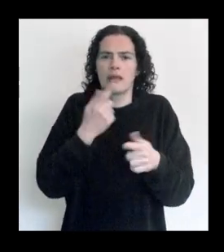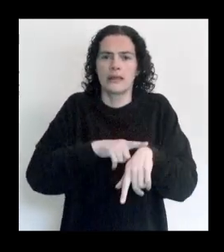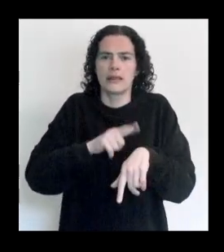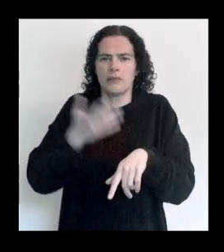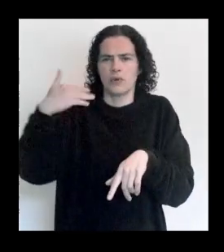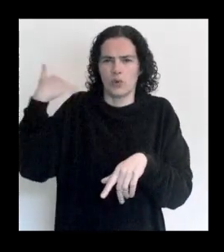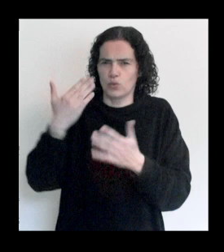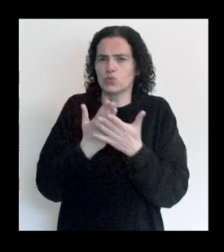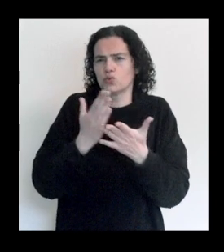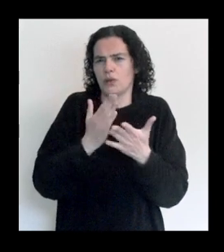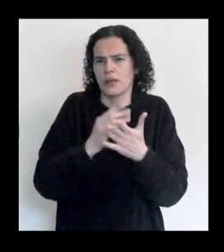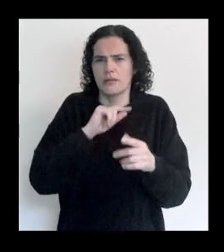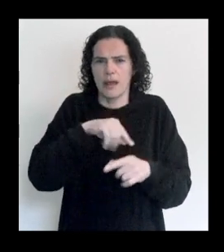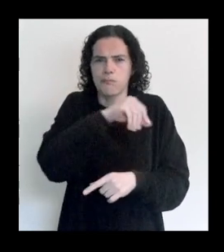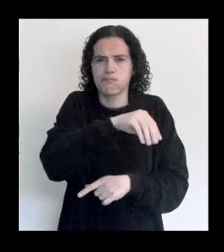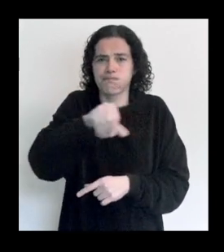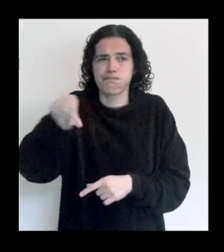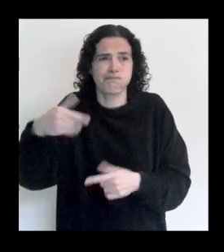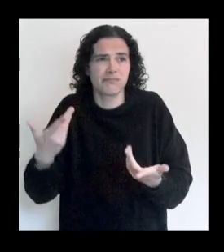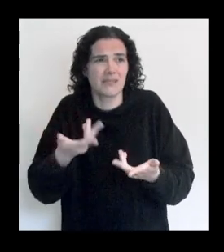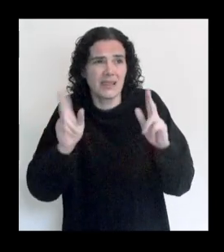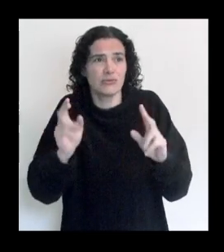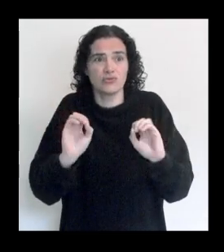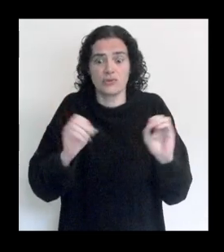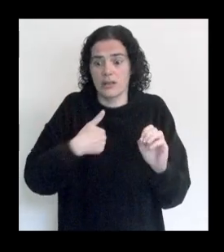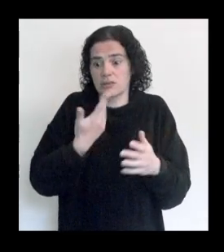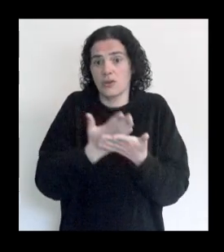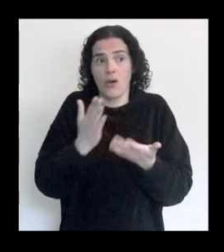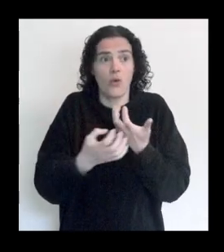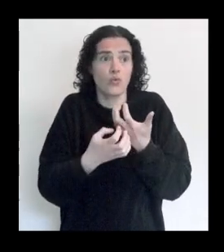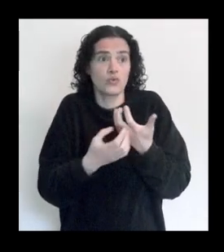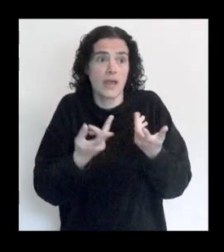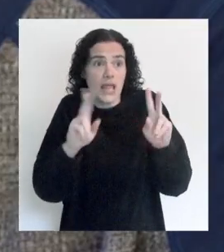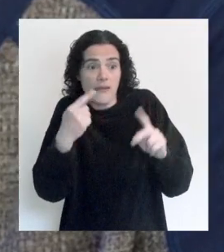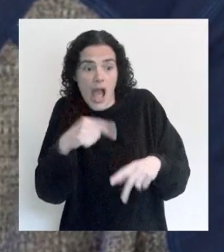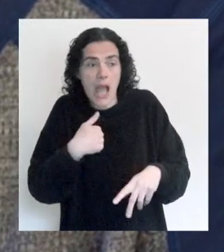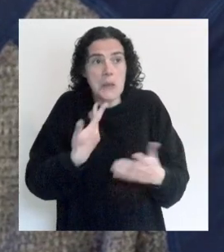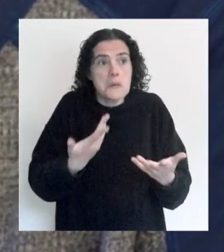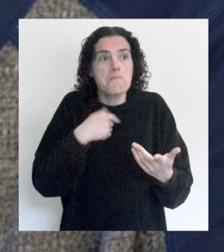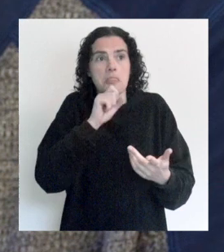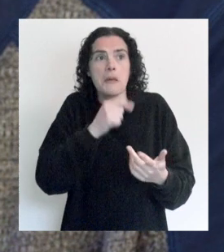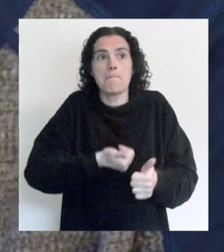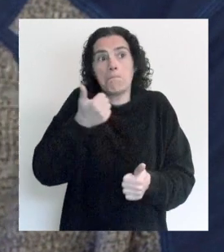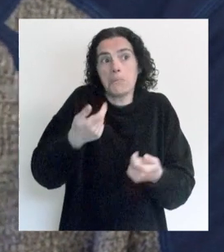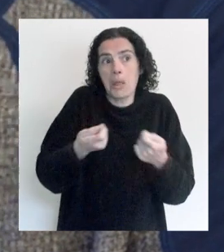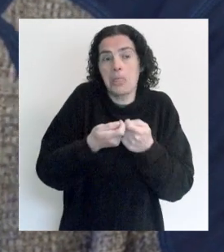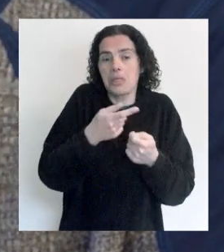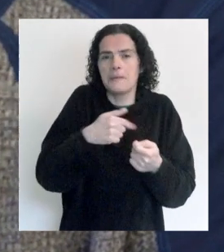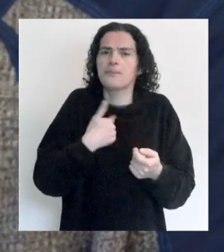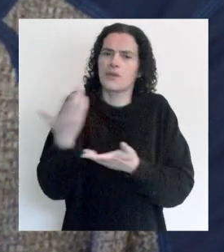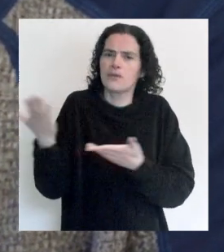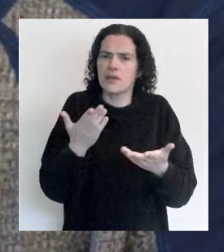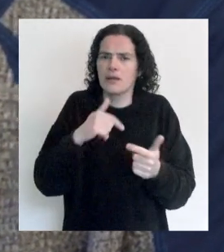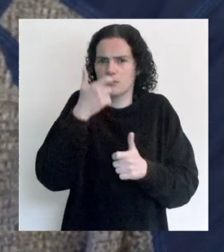at that time as a student didn't have any other spaces available. It's the kitchen of my student apartment is what I had, so it's kind of a DIY approach. And